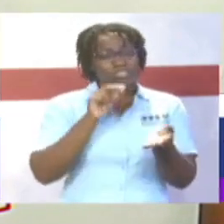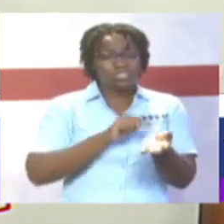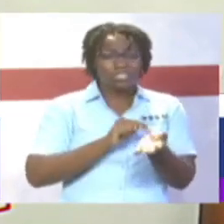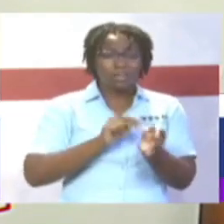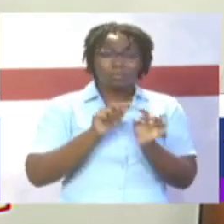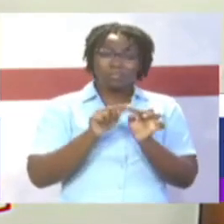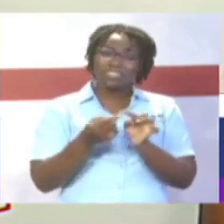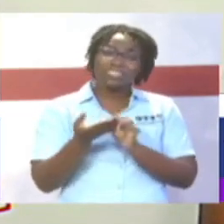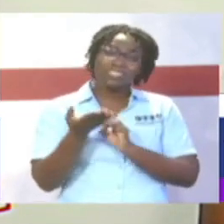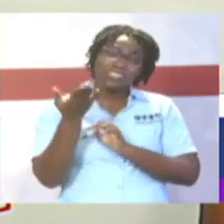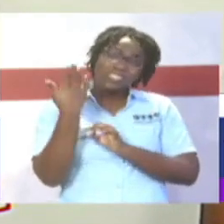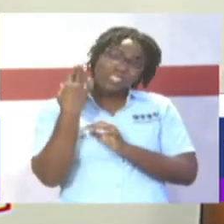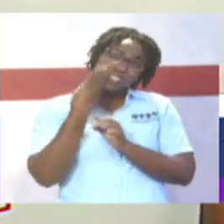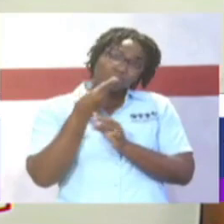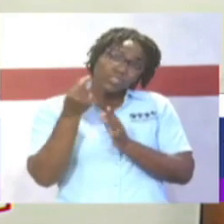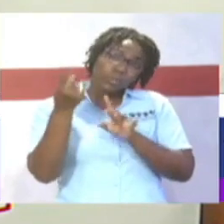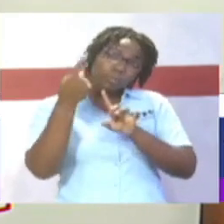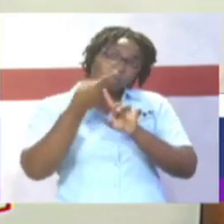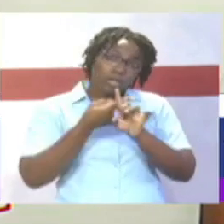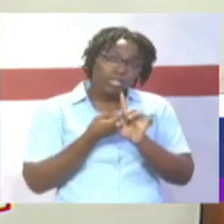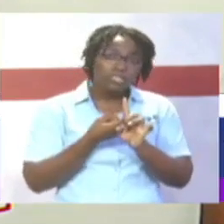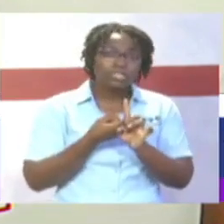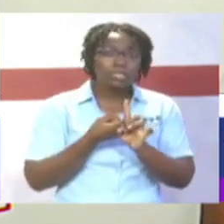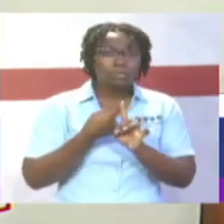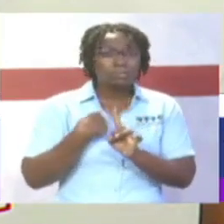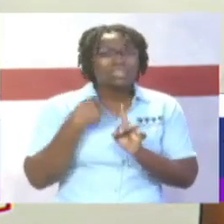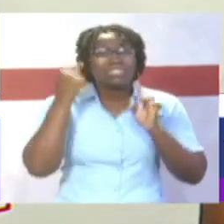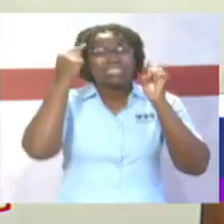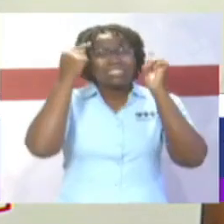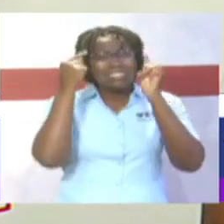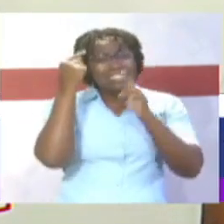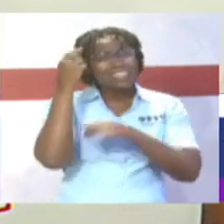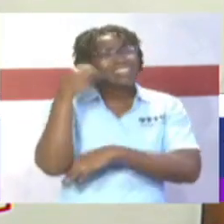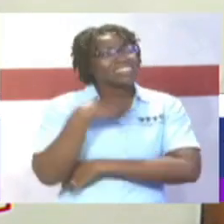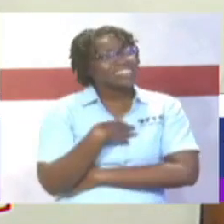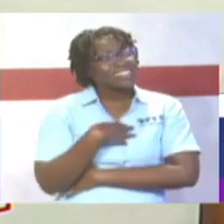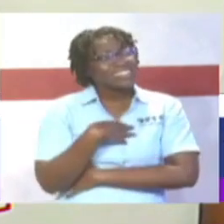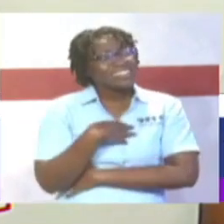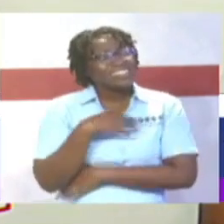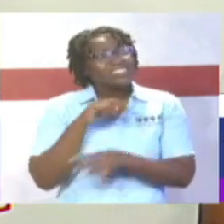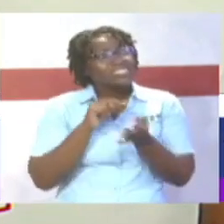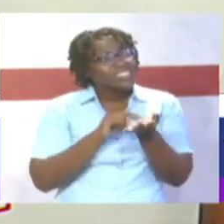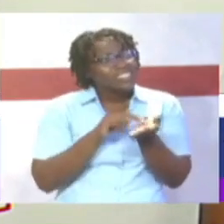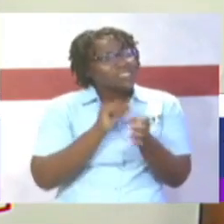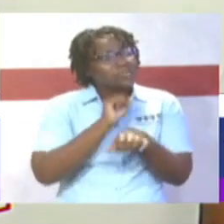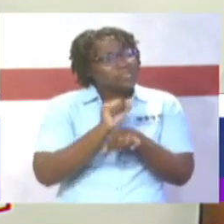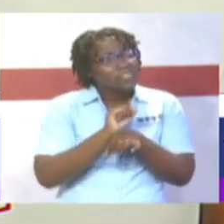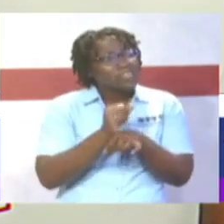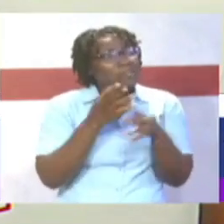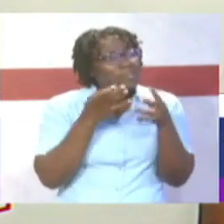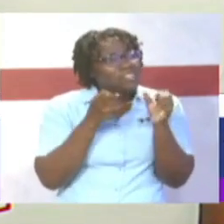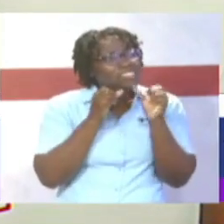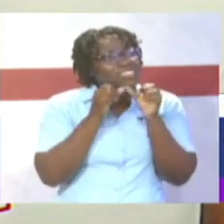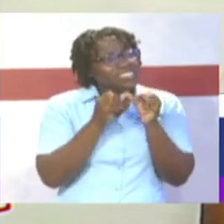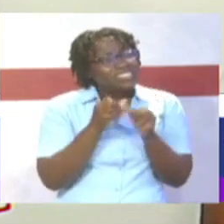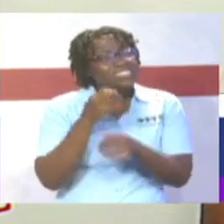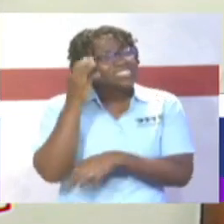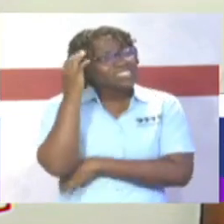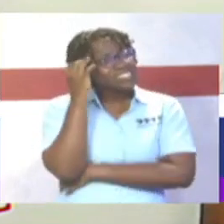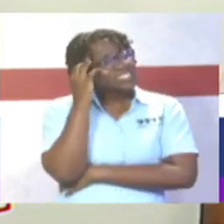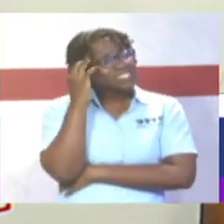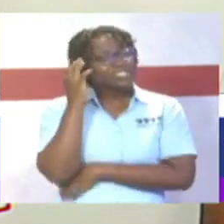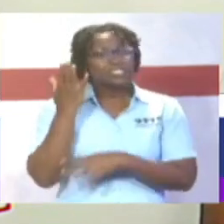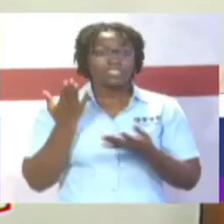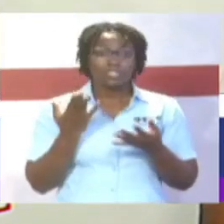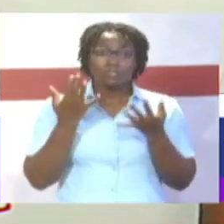last couple of months have definitely made me question my career choice. At this time, being a registered